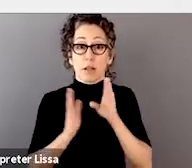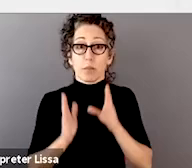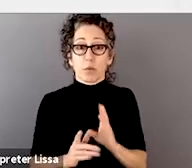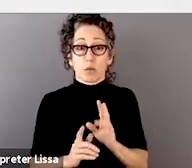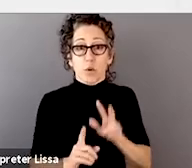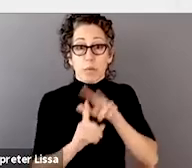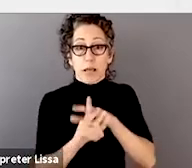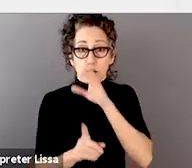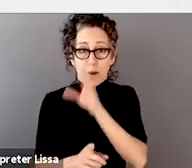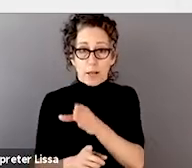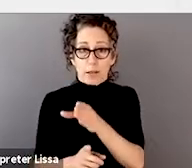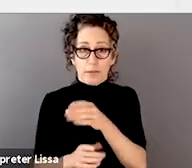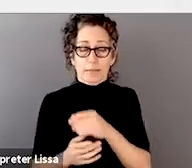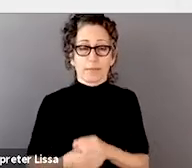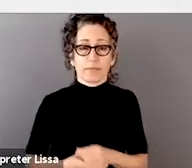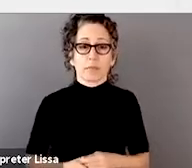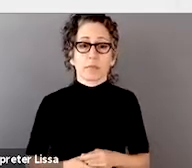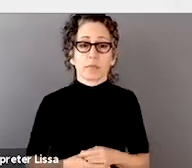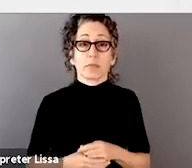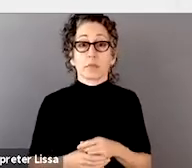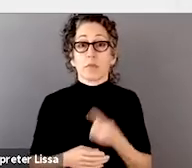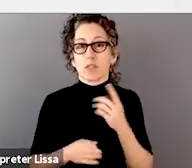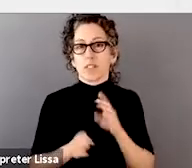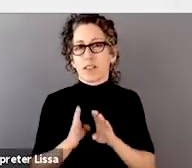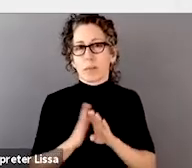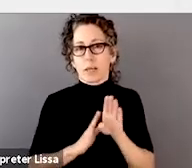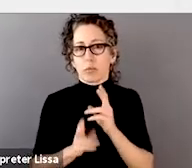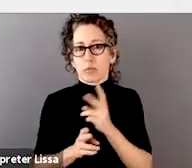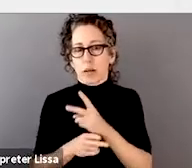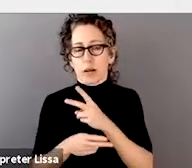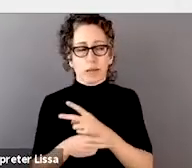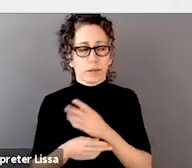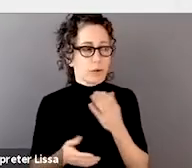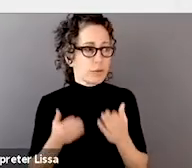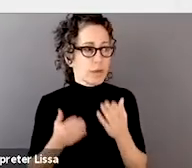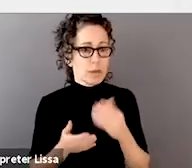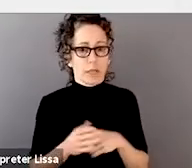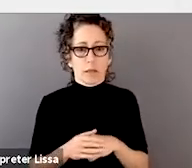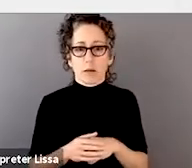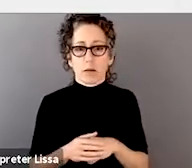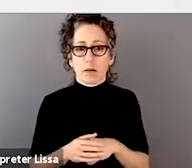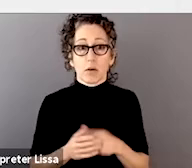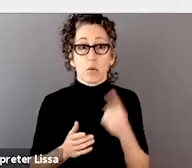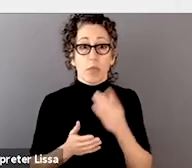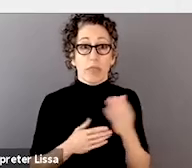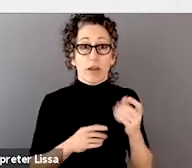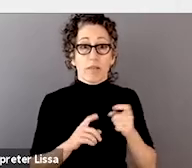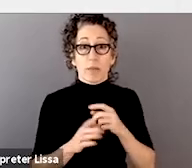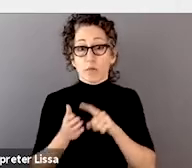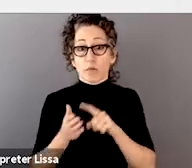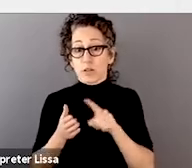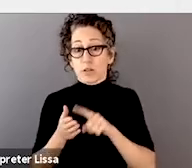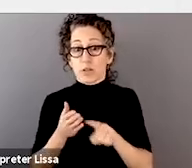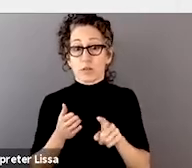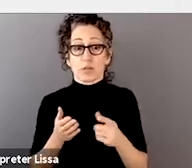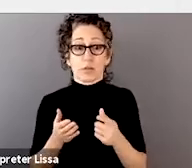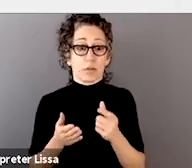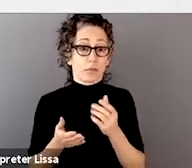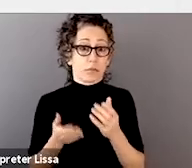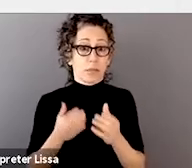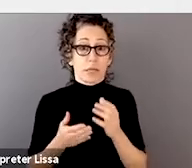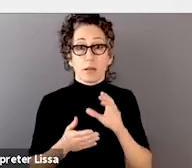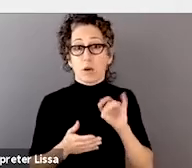directly when they're developing products. Part of it could just be things that come out of research maybe is not as robust